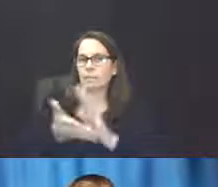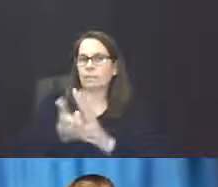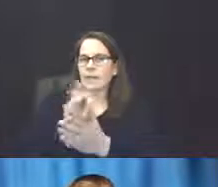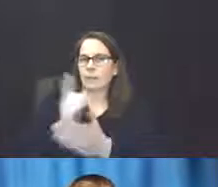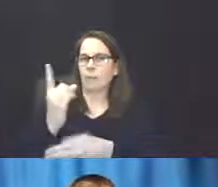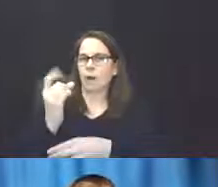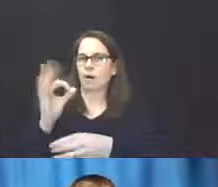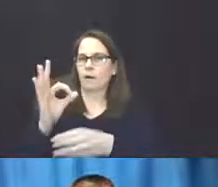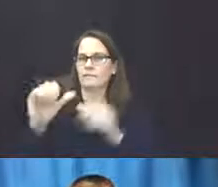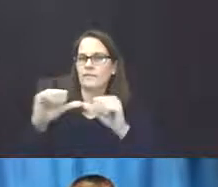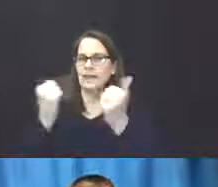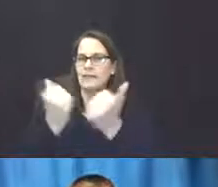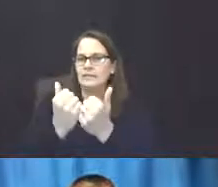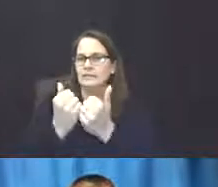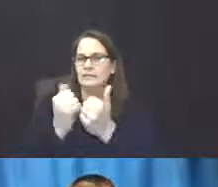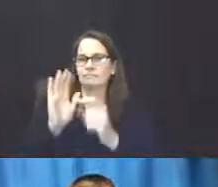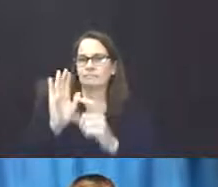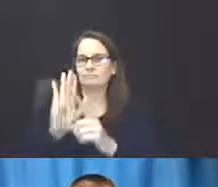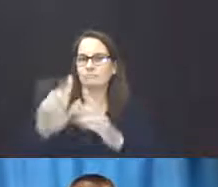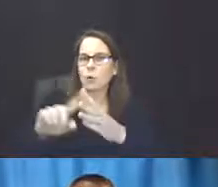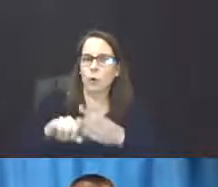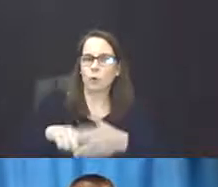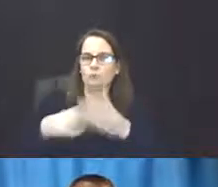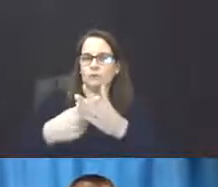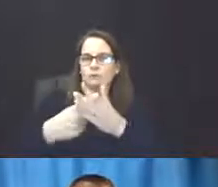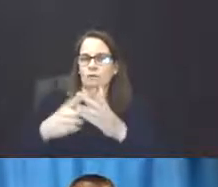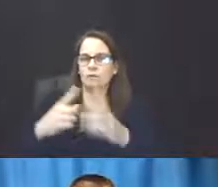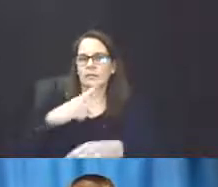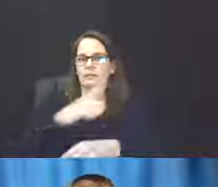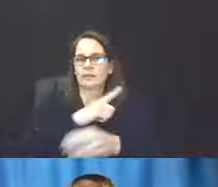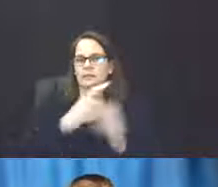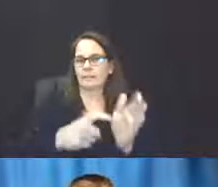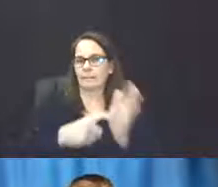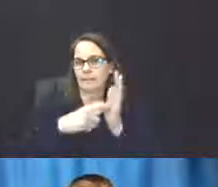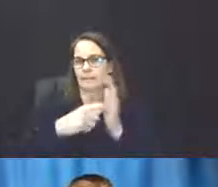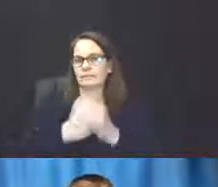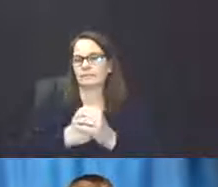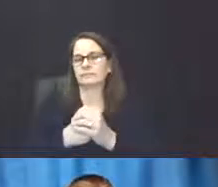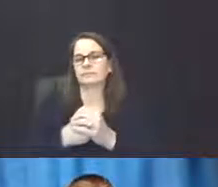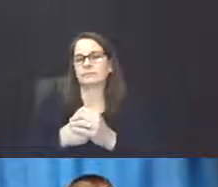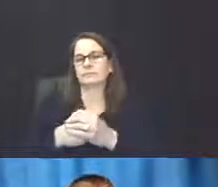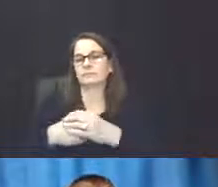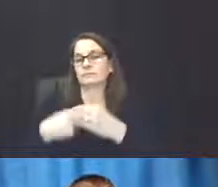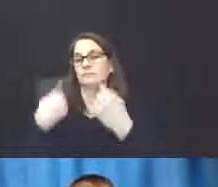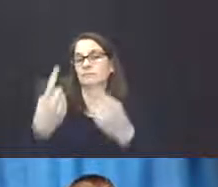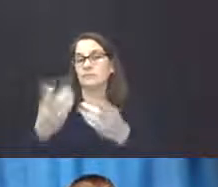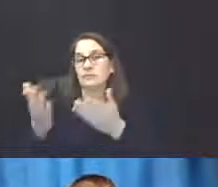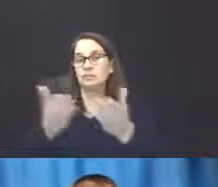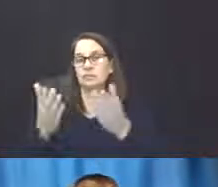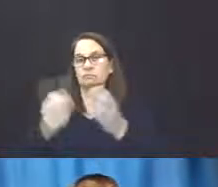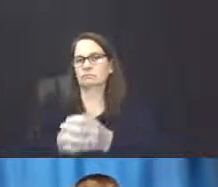So the information and referral services was part of the agency, its original legislative mandate.